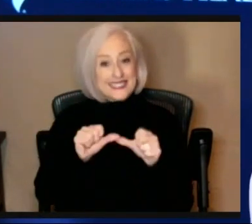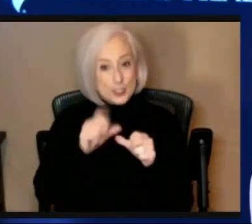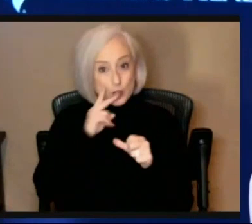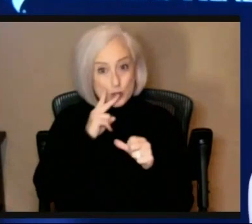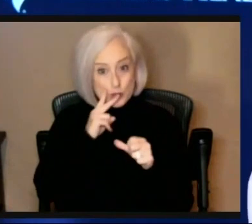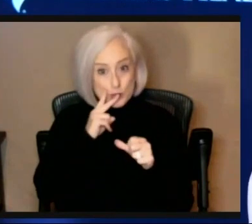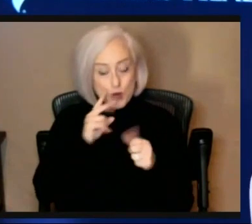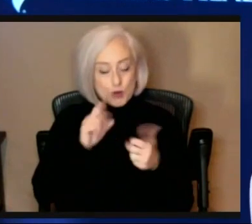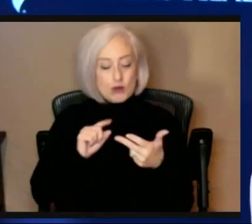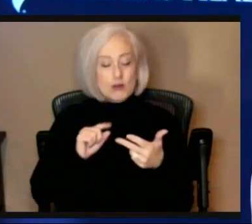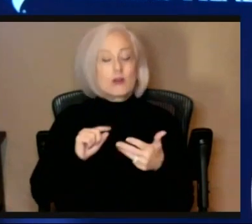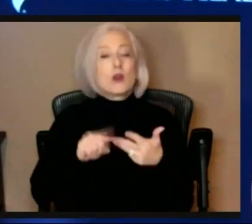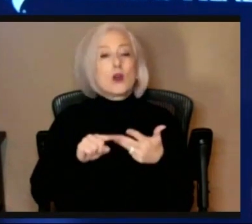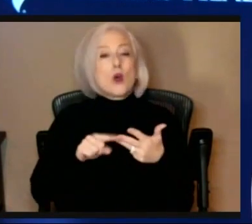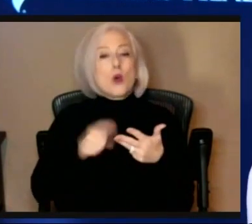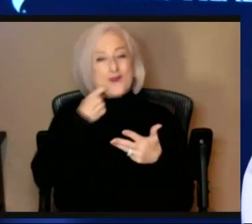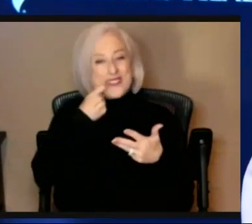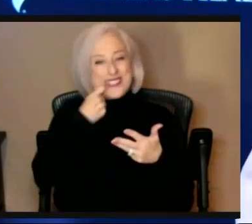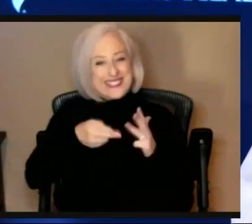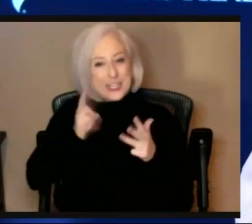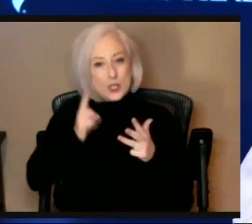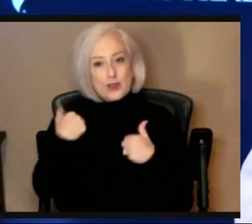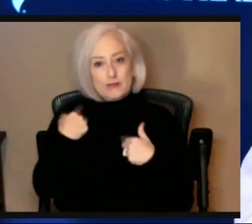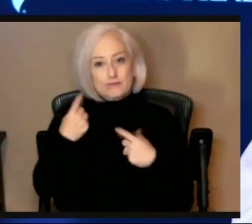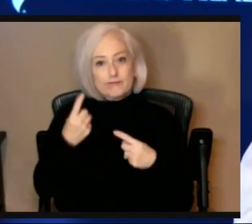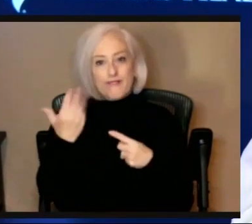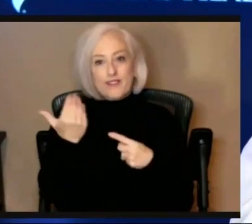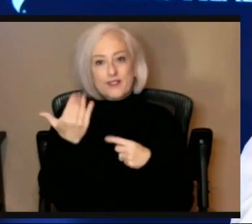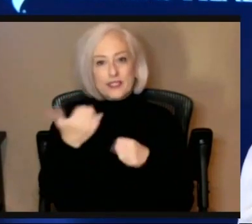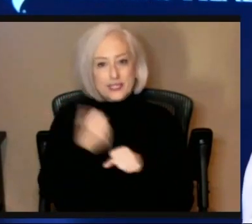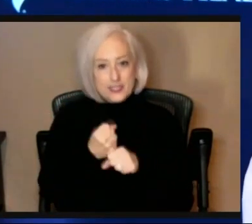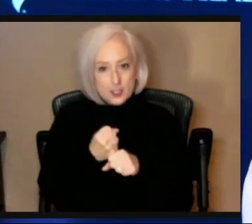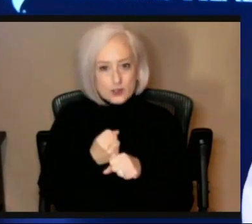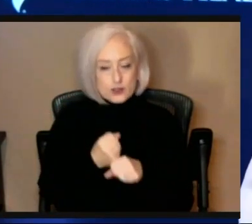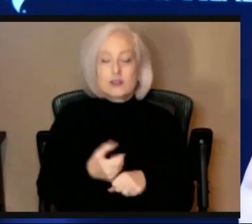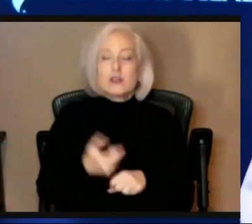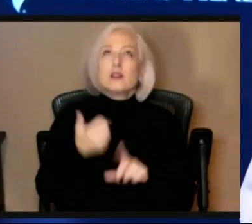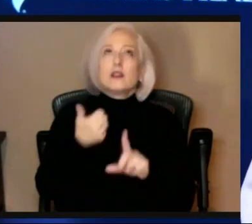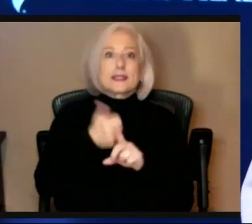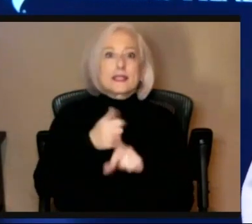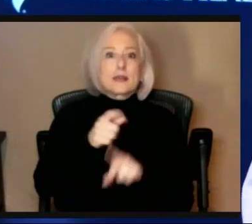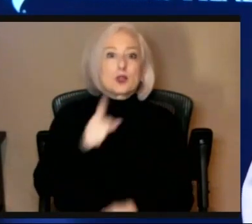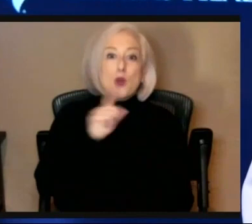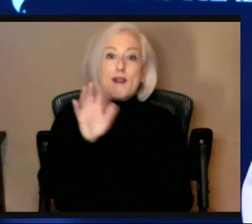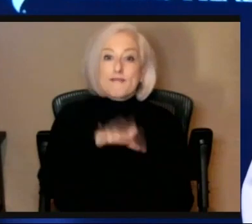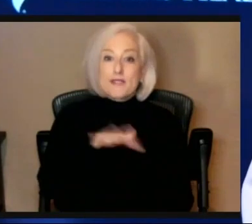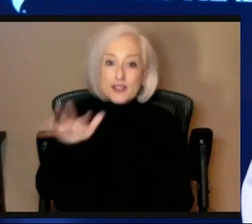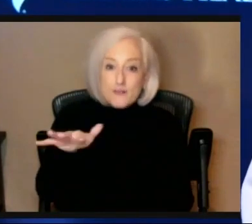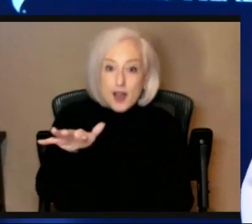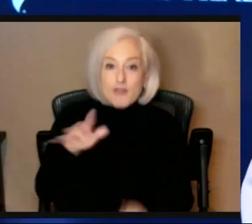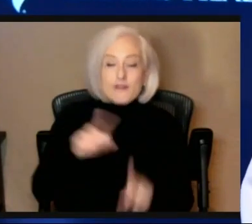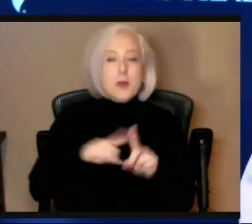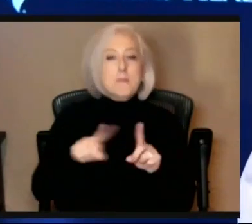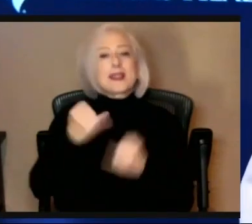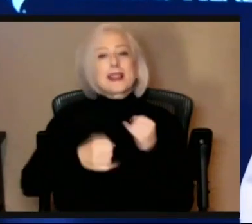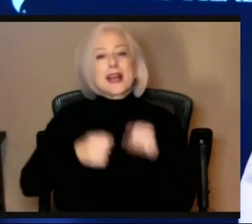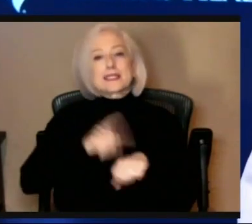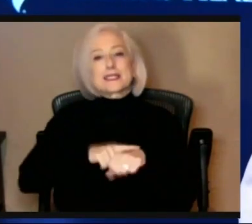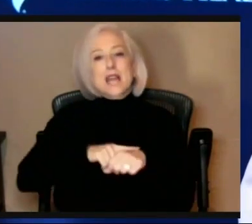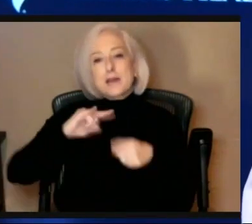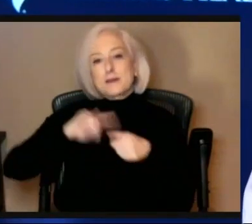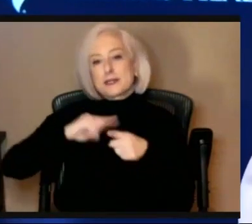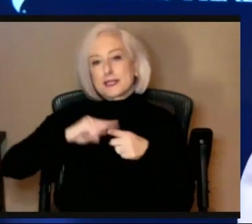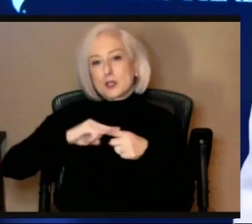within the last 15 years. So, for example, if you're 55 but your last cigarette was when